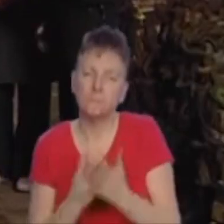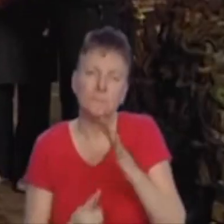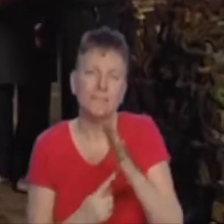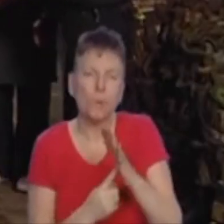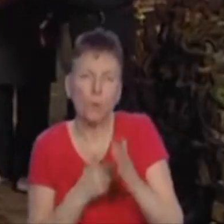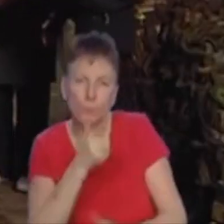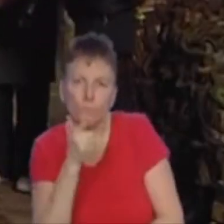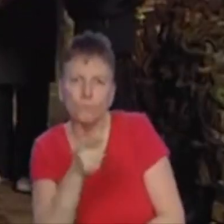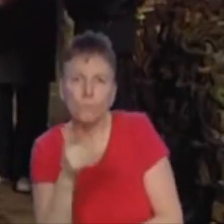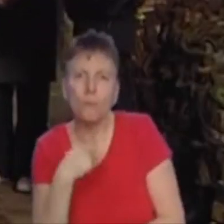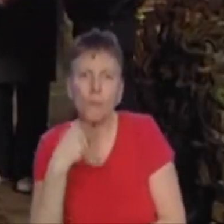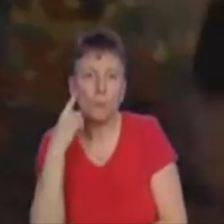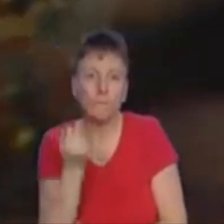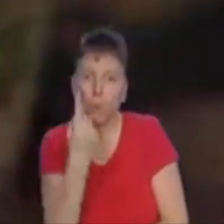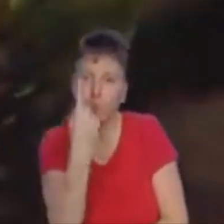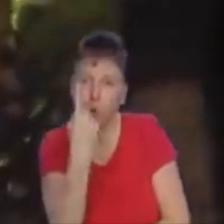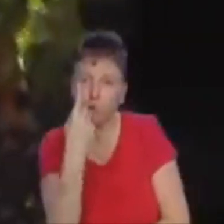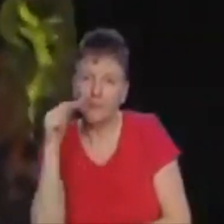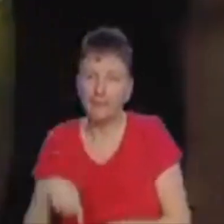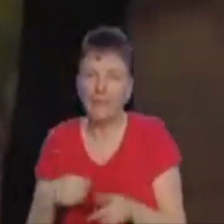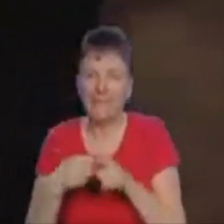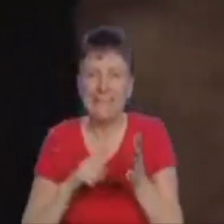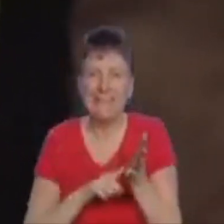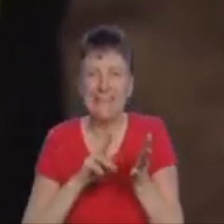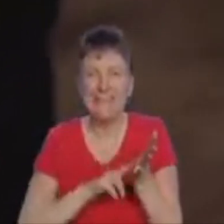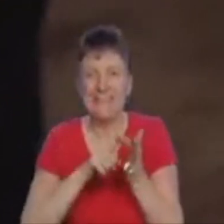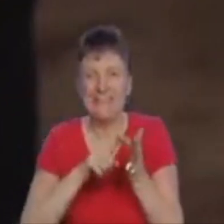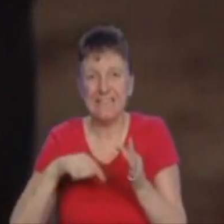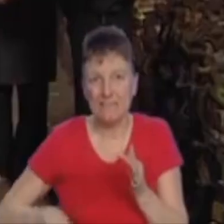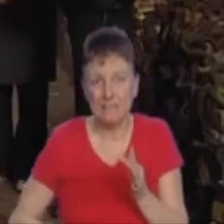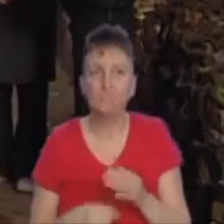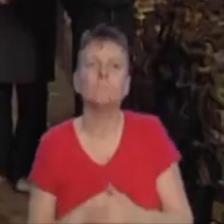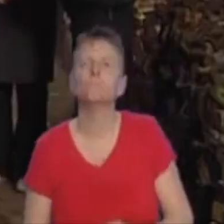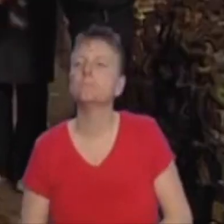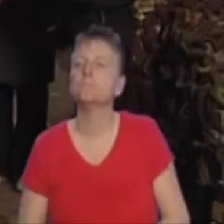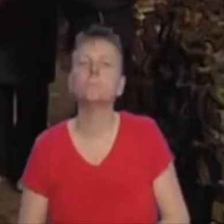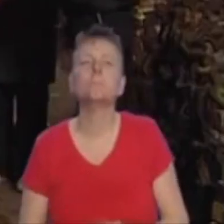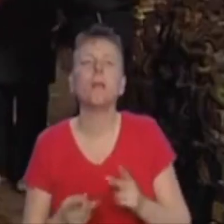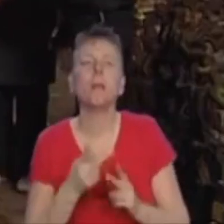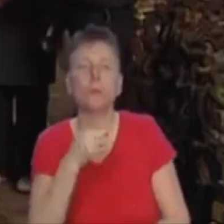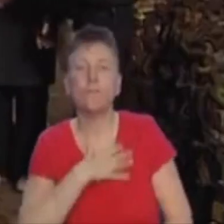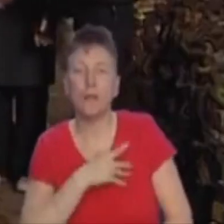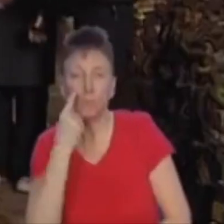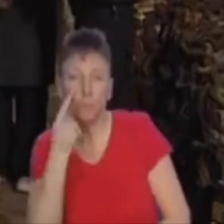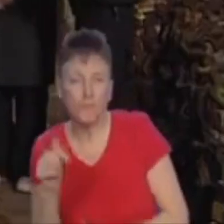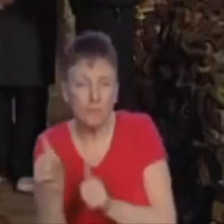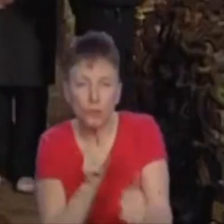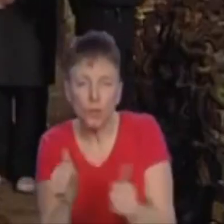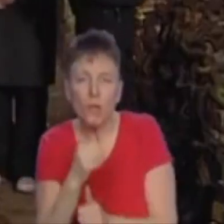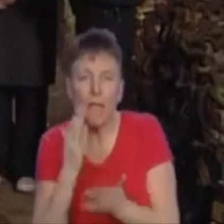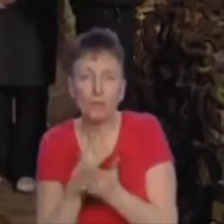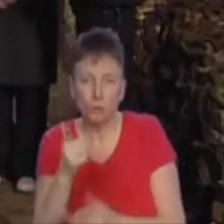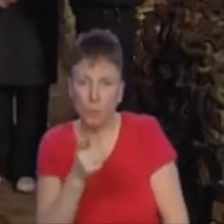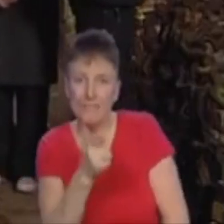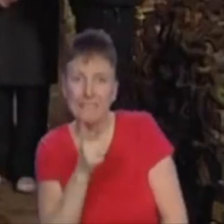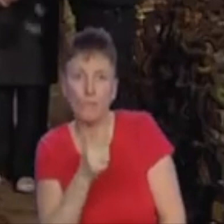Main target here. I think we've got one shot on the knee. Okay, let's do a turn. You did actually